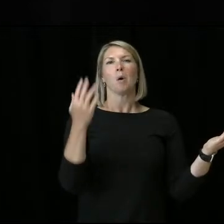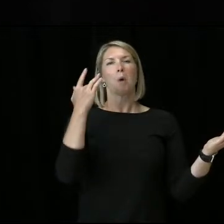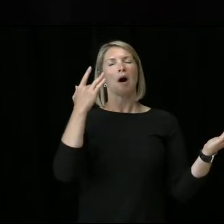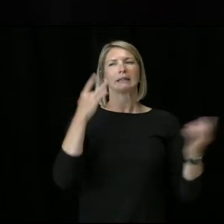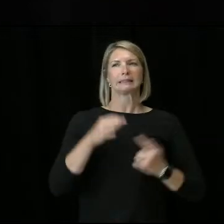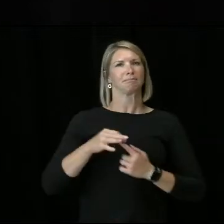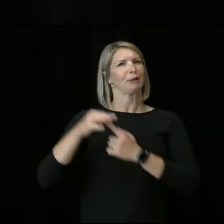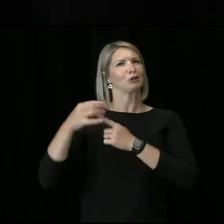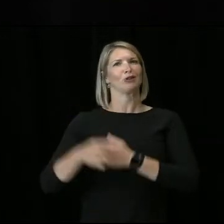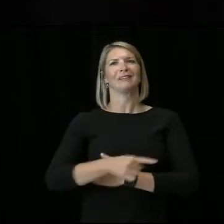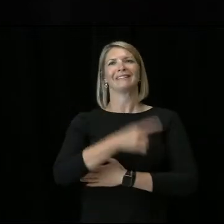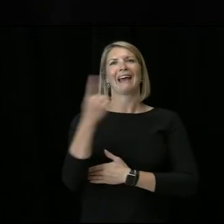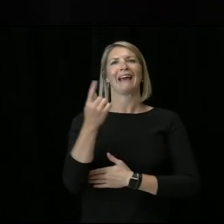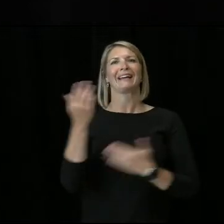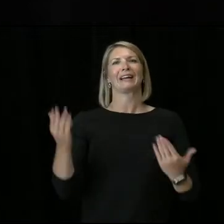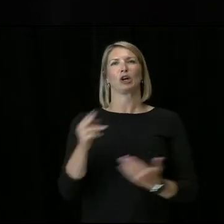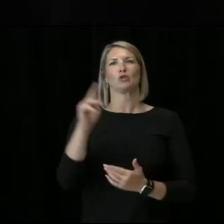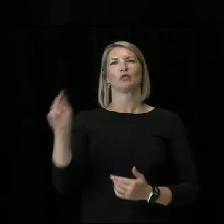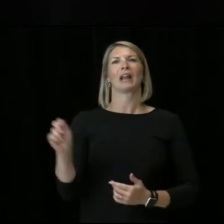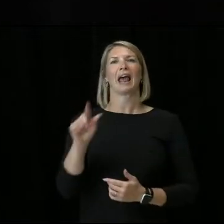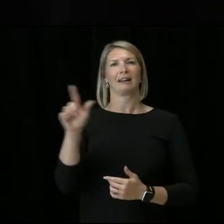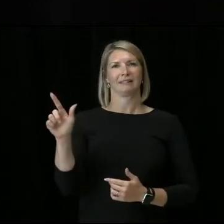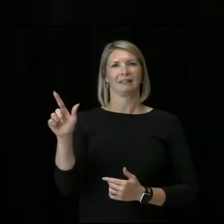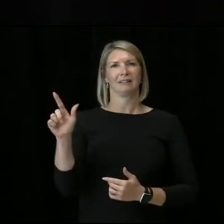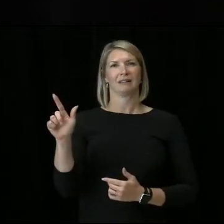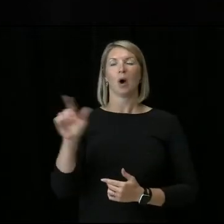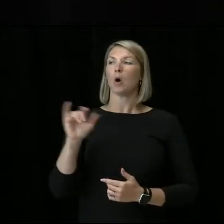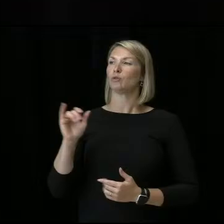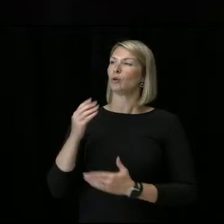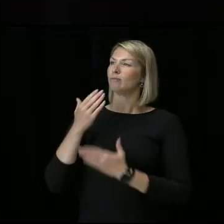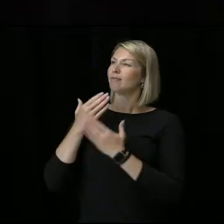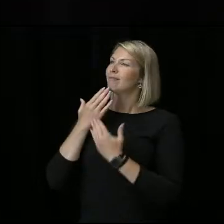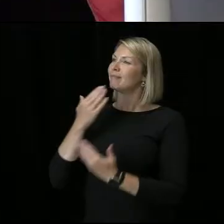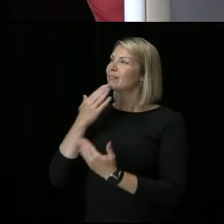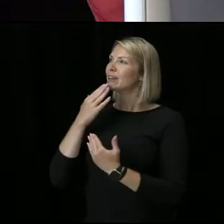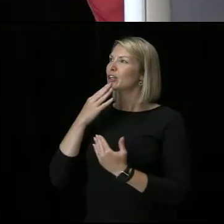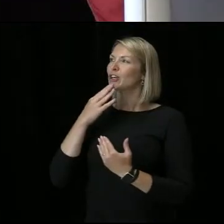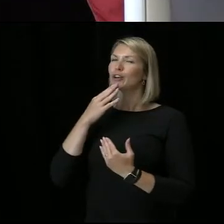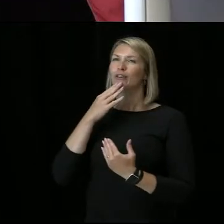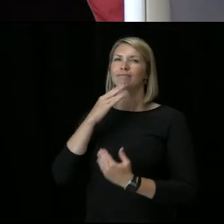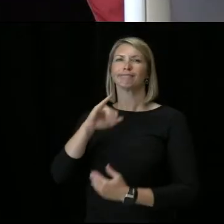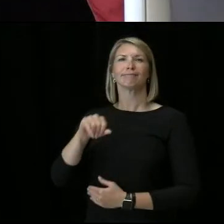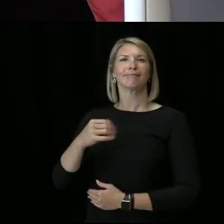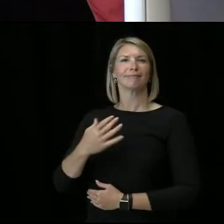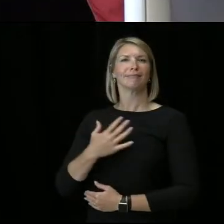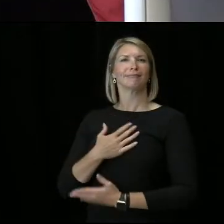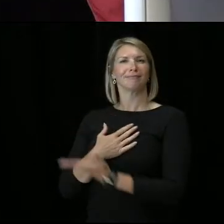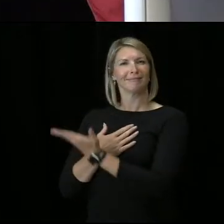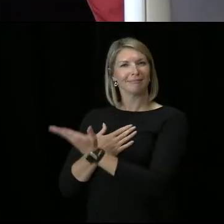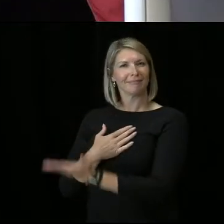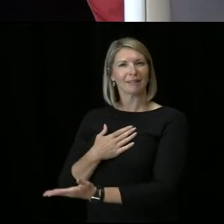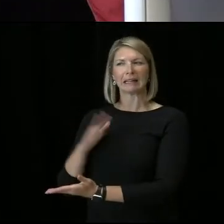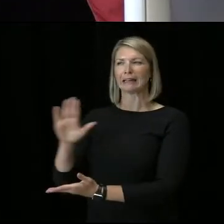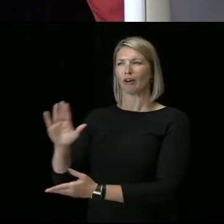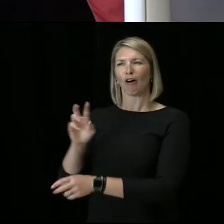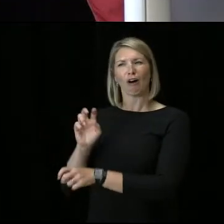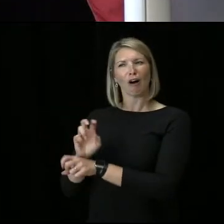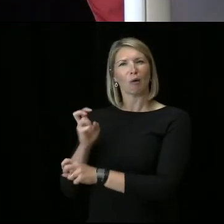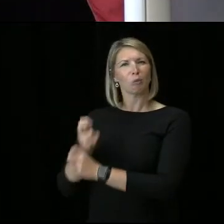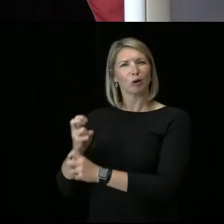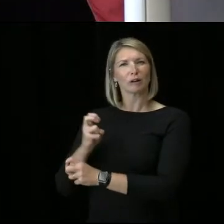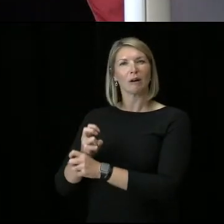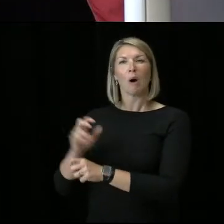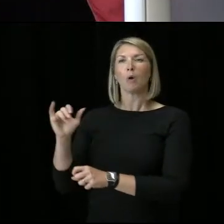in Newfoundland and Labrador's history. I have to thank the Prime Minister for his hard work and efforts on this. Minister O'Regan, of course,